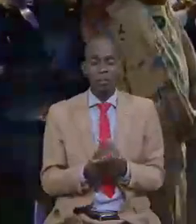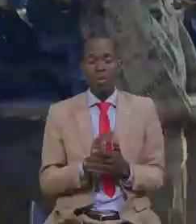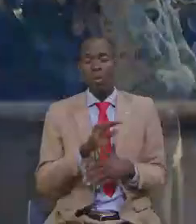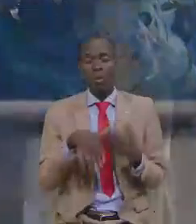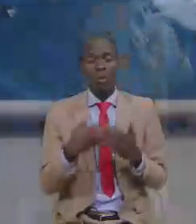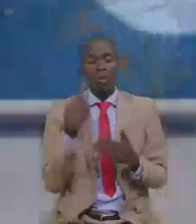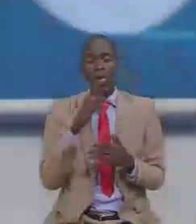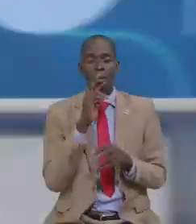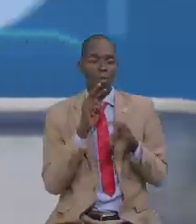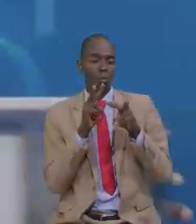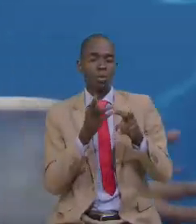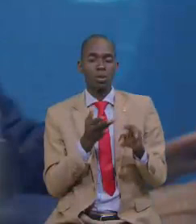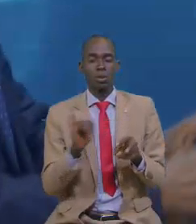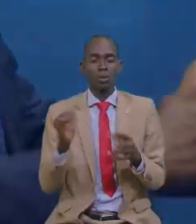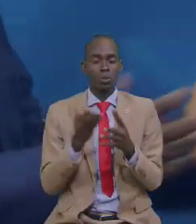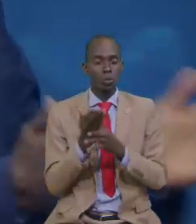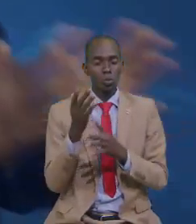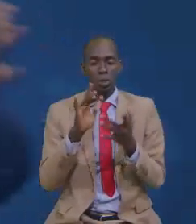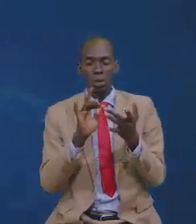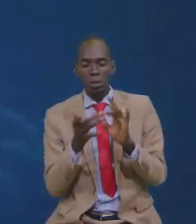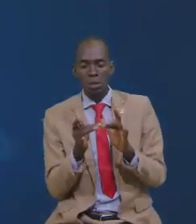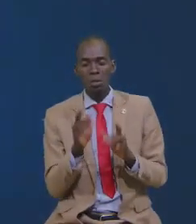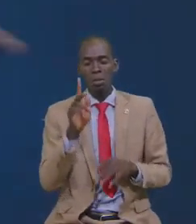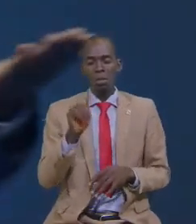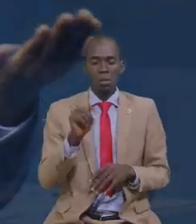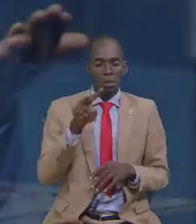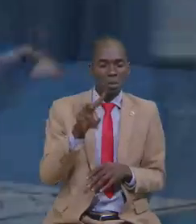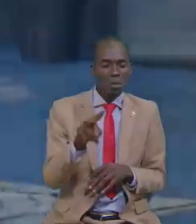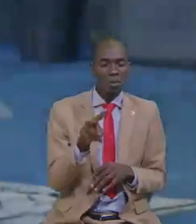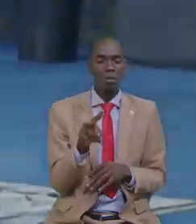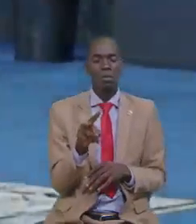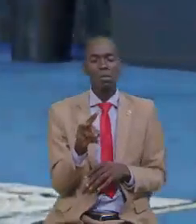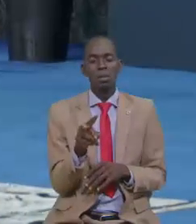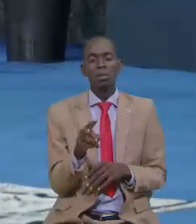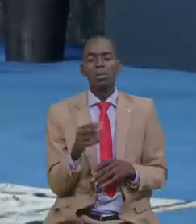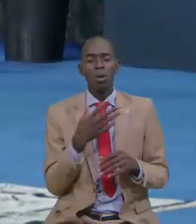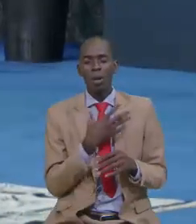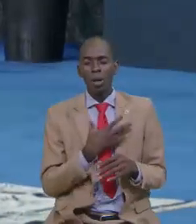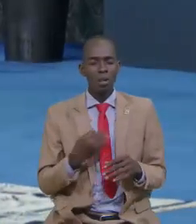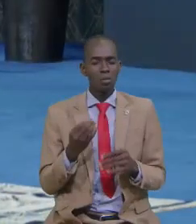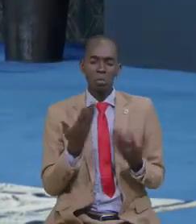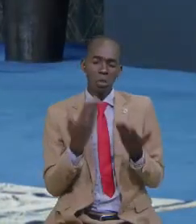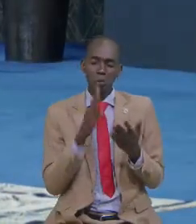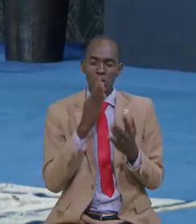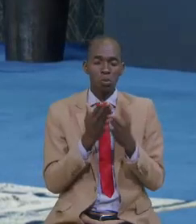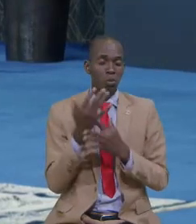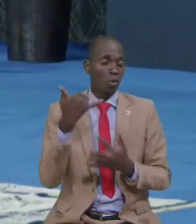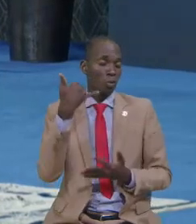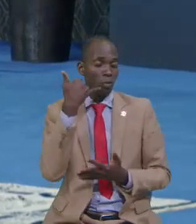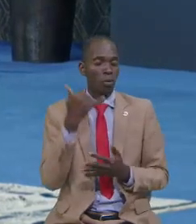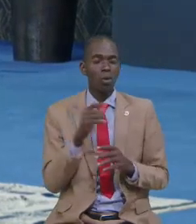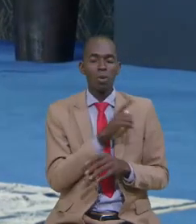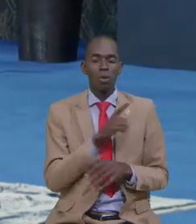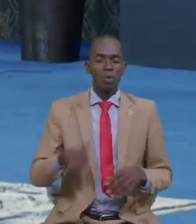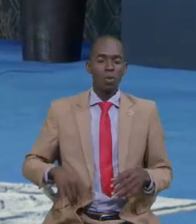online, those on radio, and those with their television set there, or just their handset. Lord, I pray the